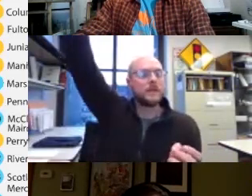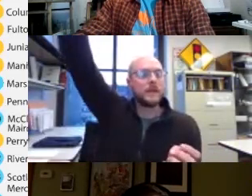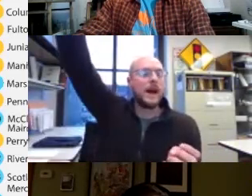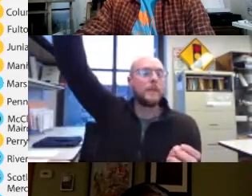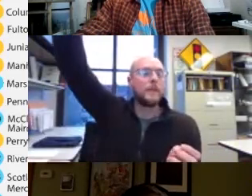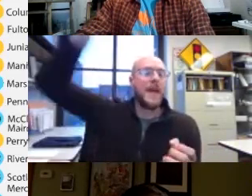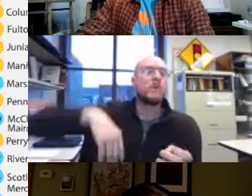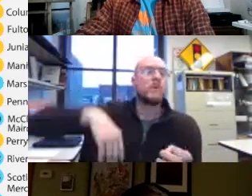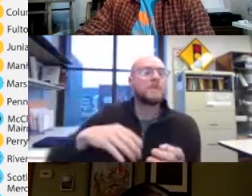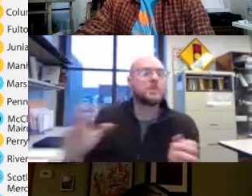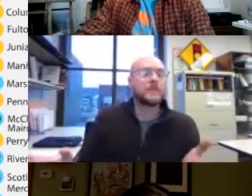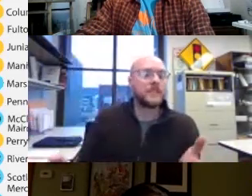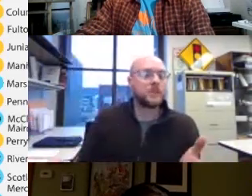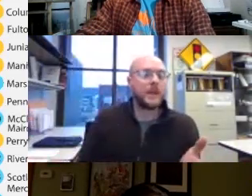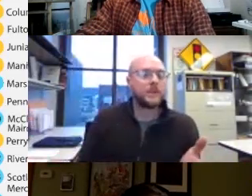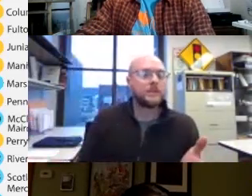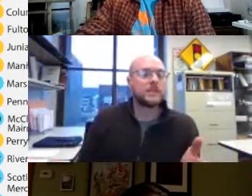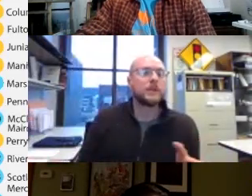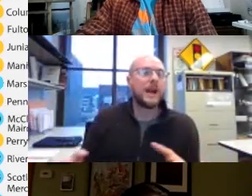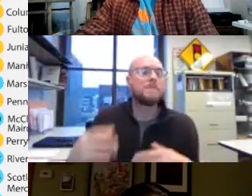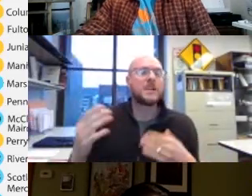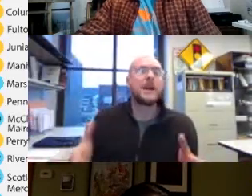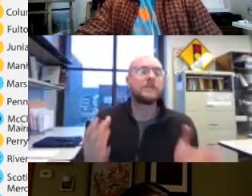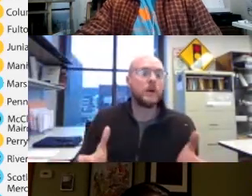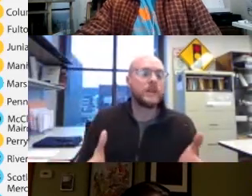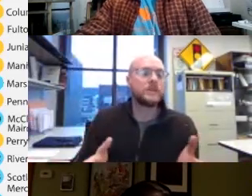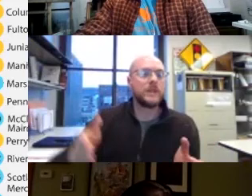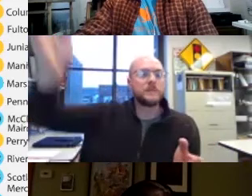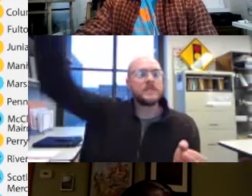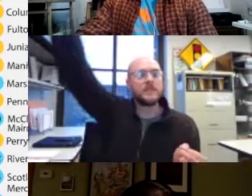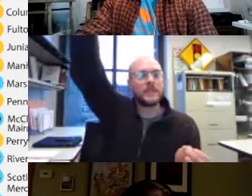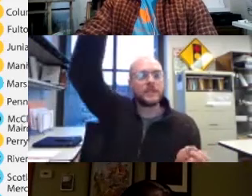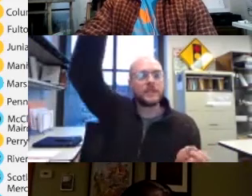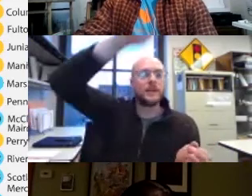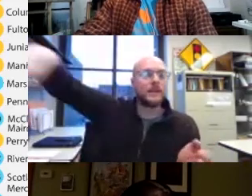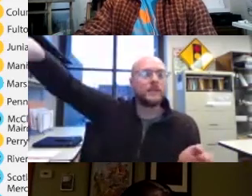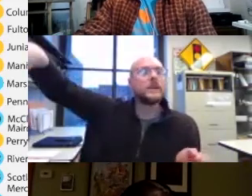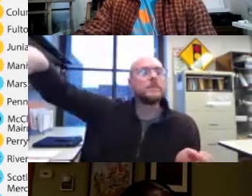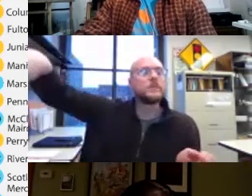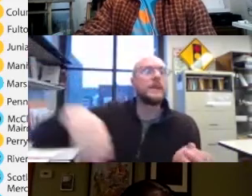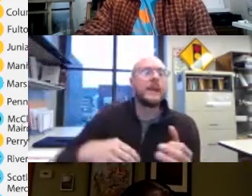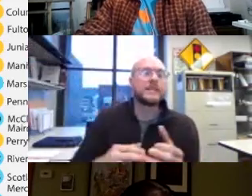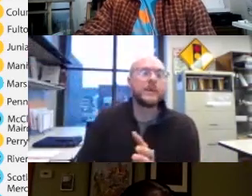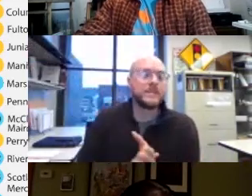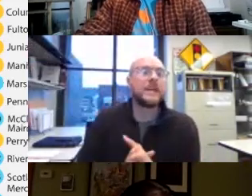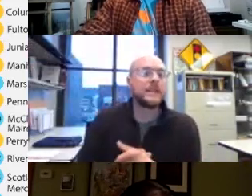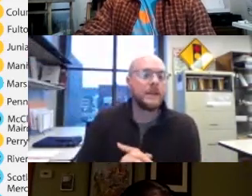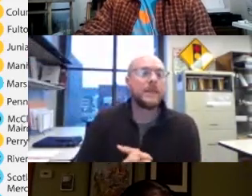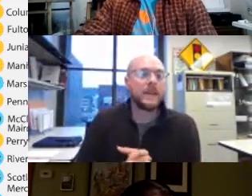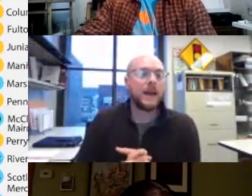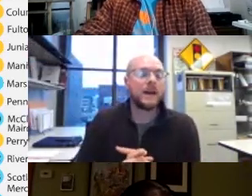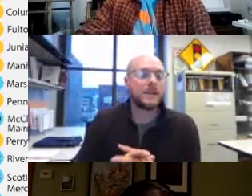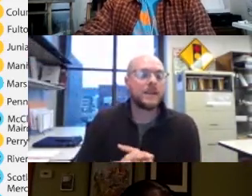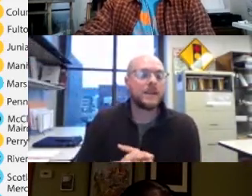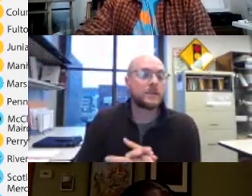North, that was a much different situation since there were much higher volumes and specifically turning volumes. And so we did